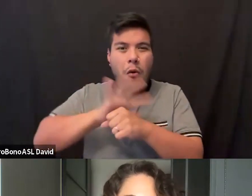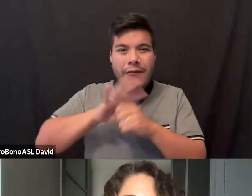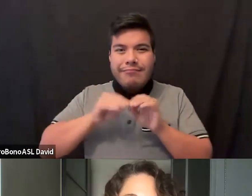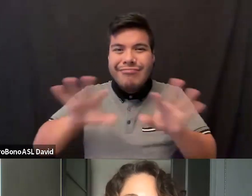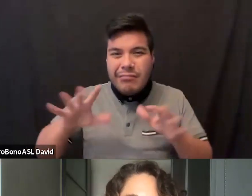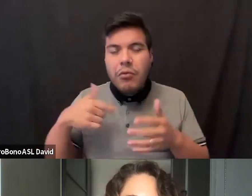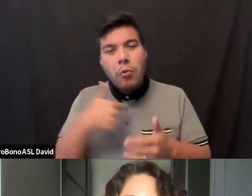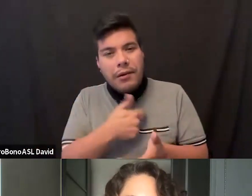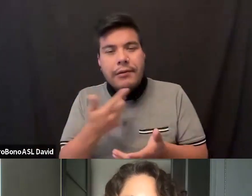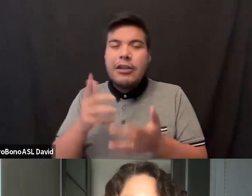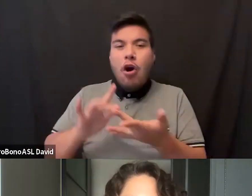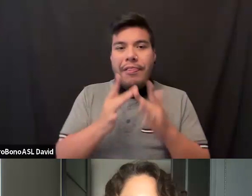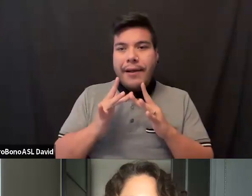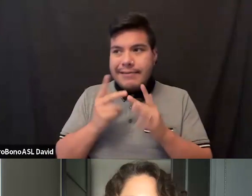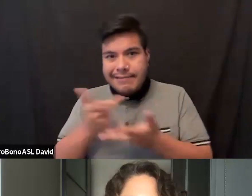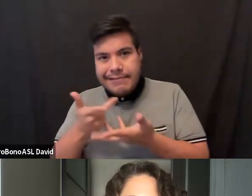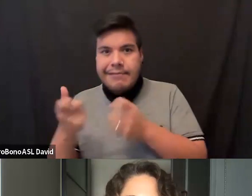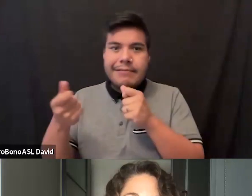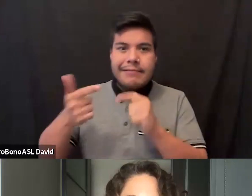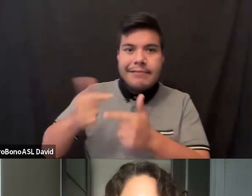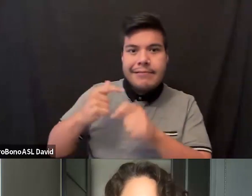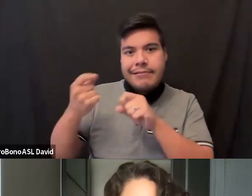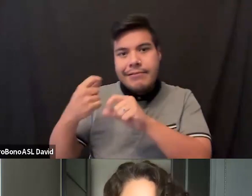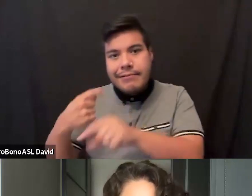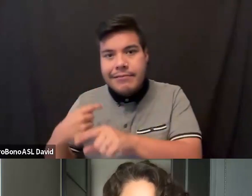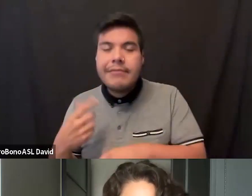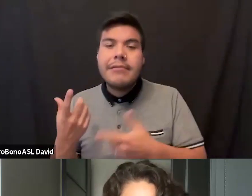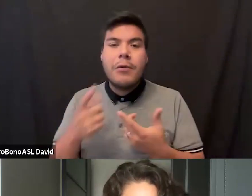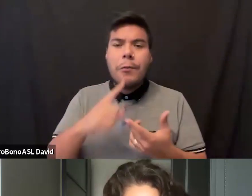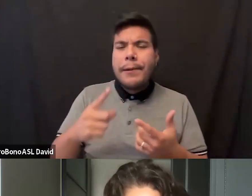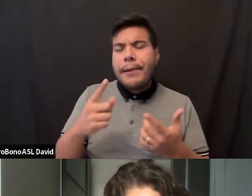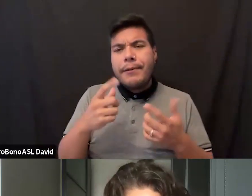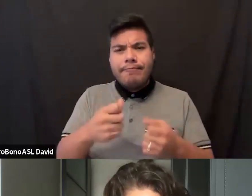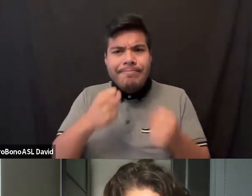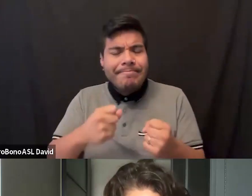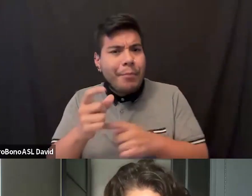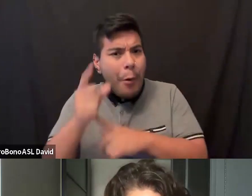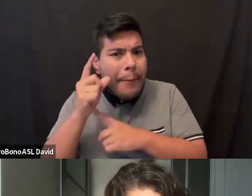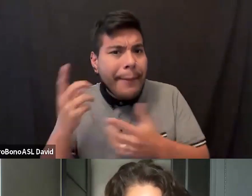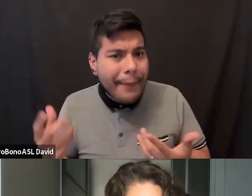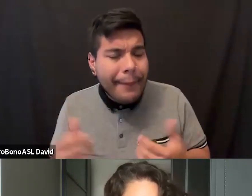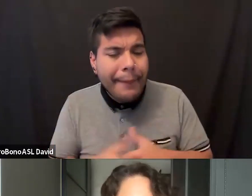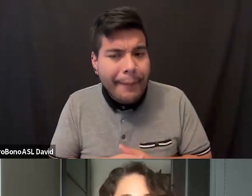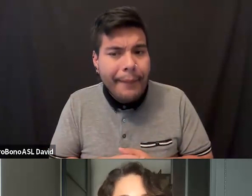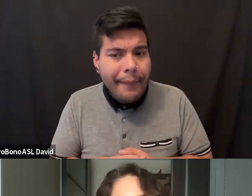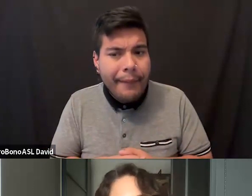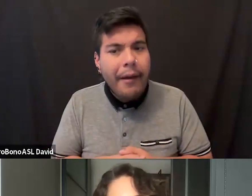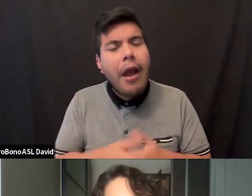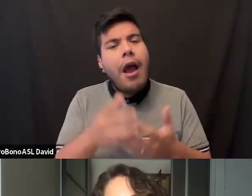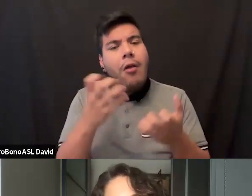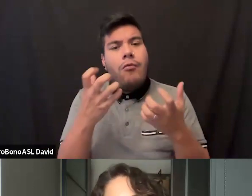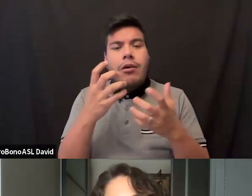shooting. And then was really strong moments that we had together. And I would like to share also,